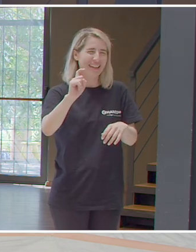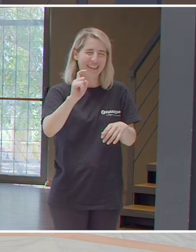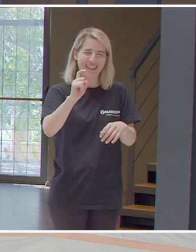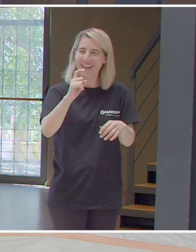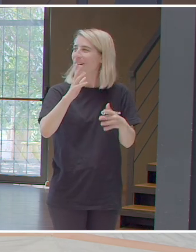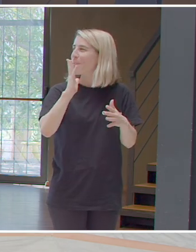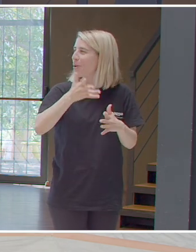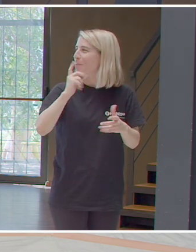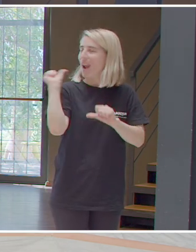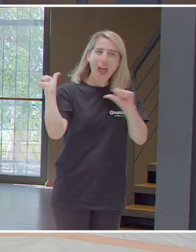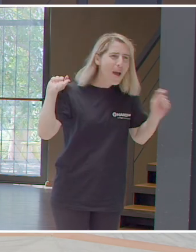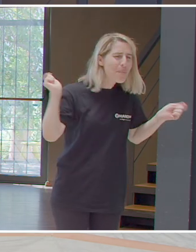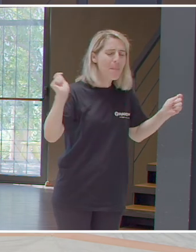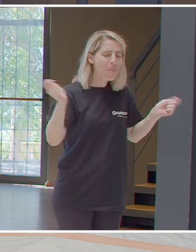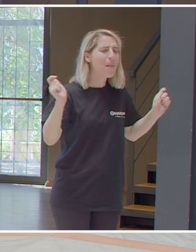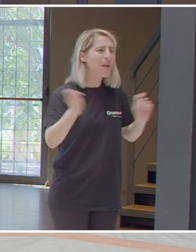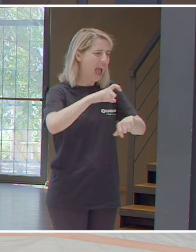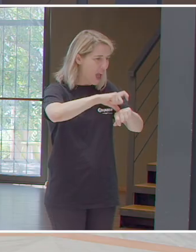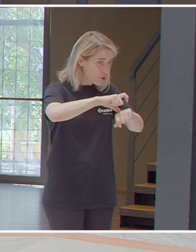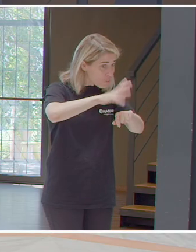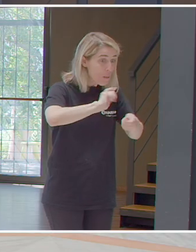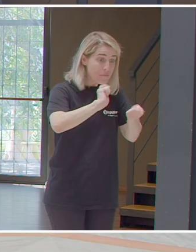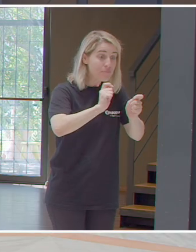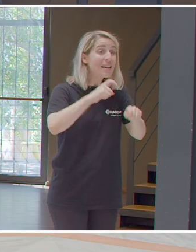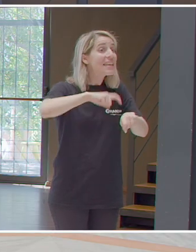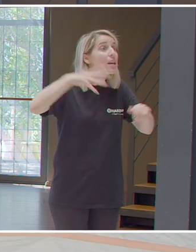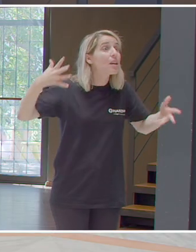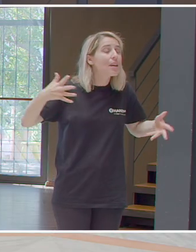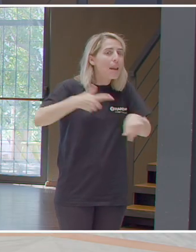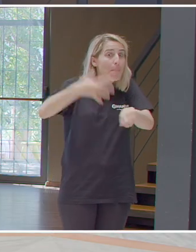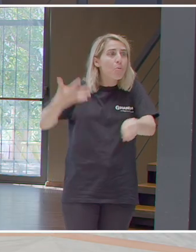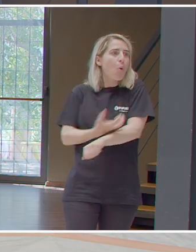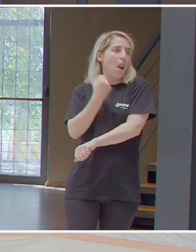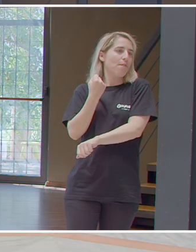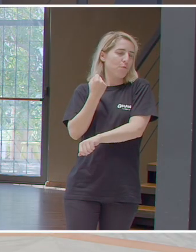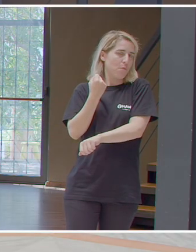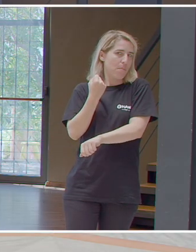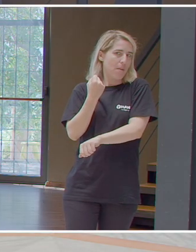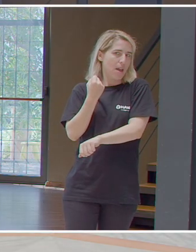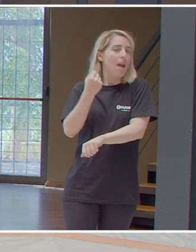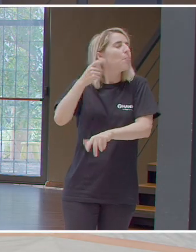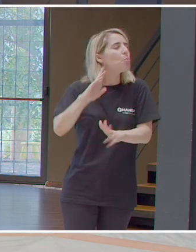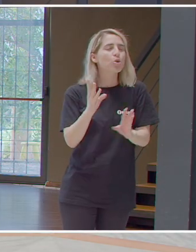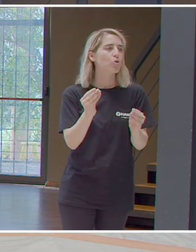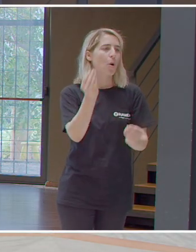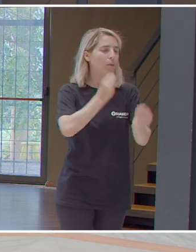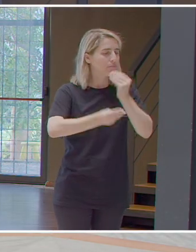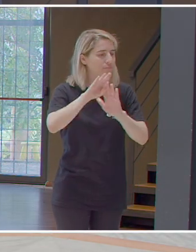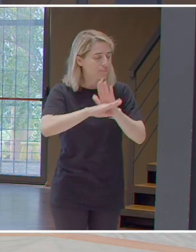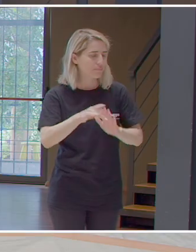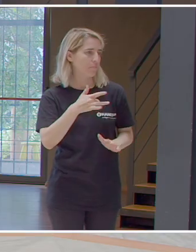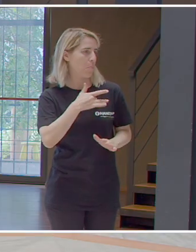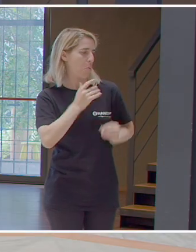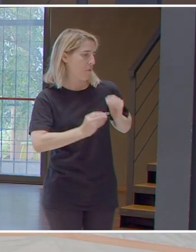you can reverse so many of these illnesses or prevent both of them with going on a plant-based diet. Heart